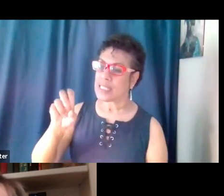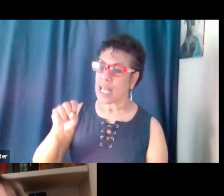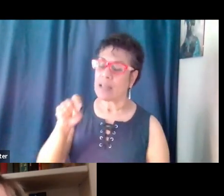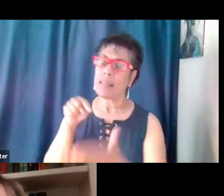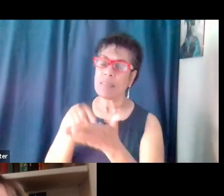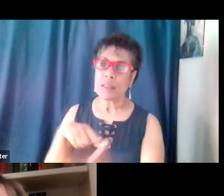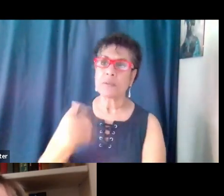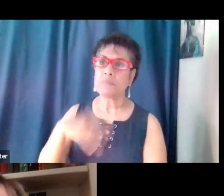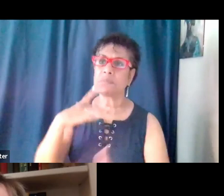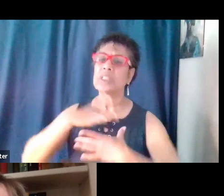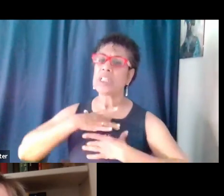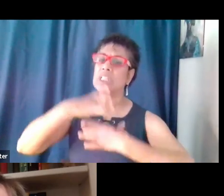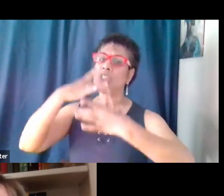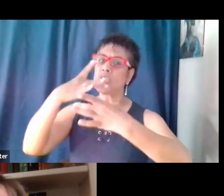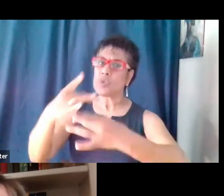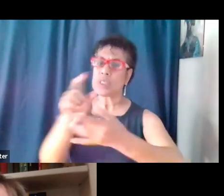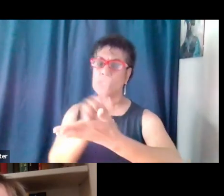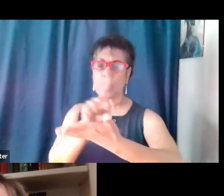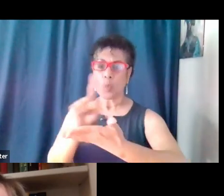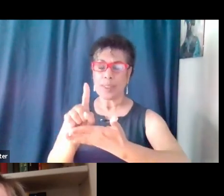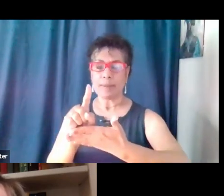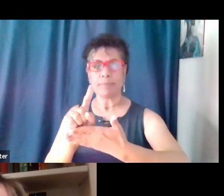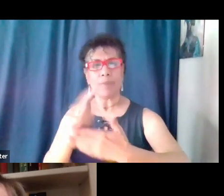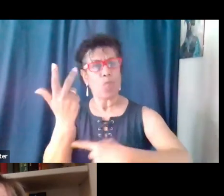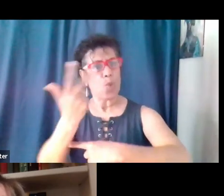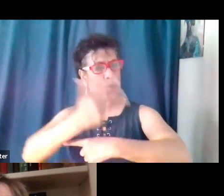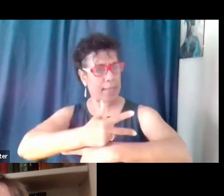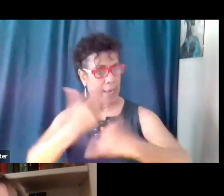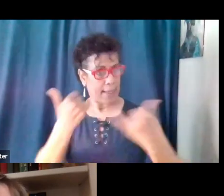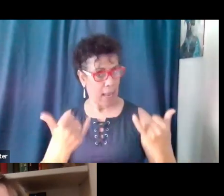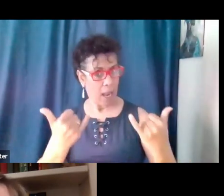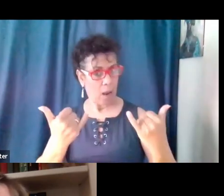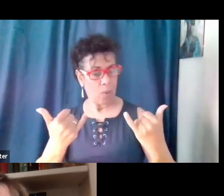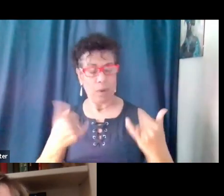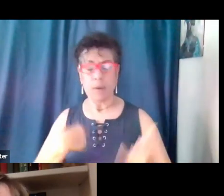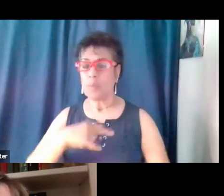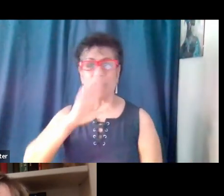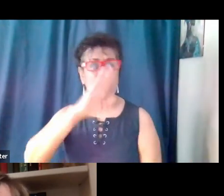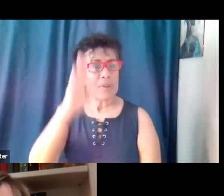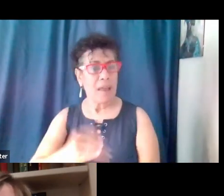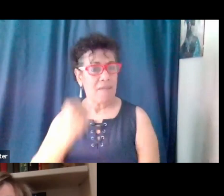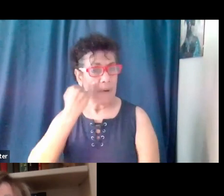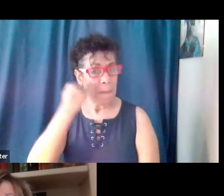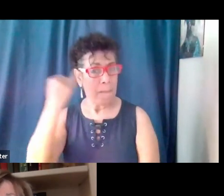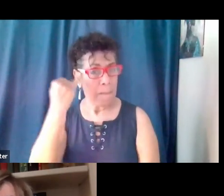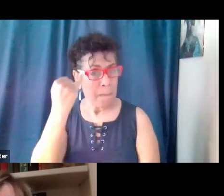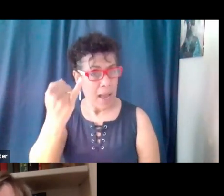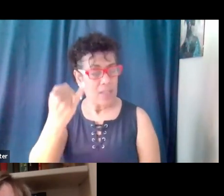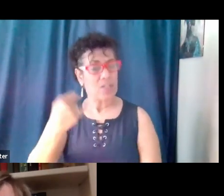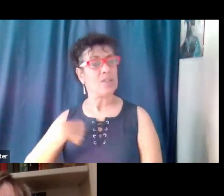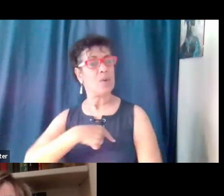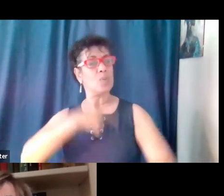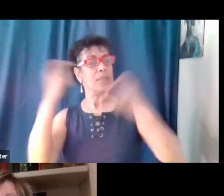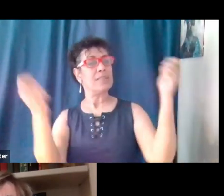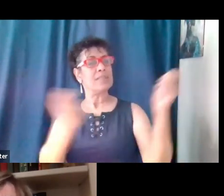been an interesting week so far. We are on day three, as you have said, and we could never have imagined that we would be celebrating